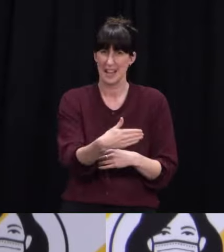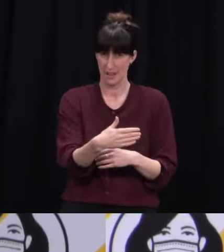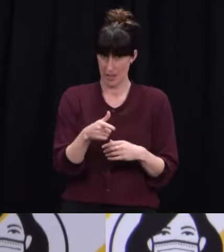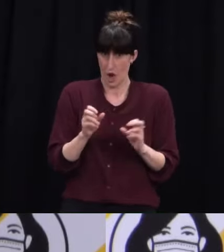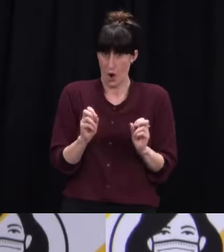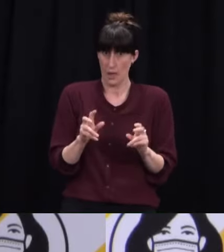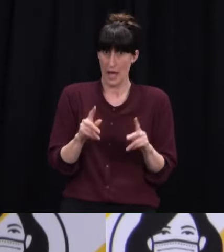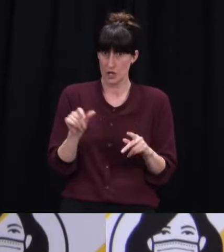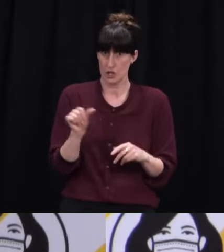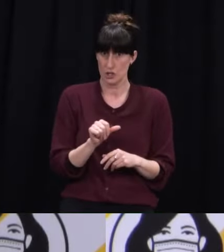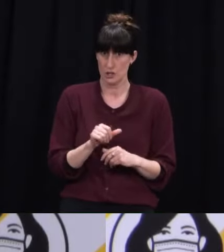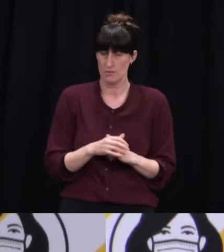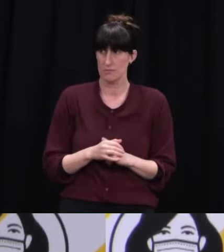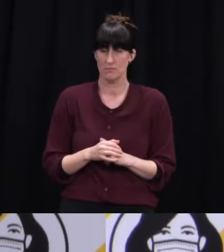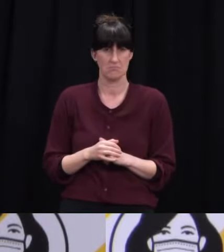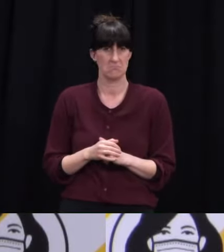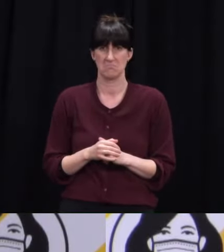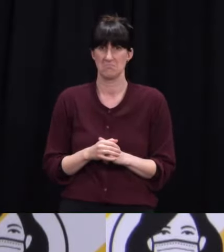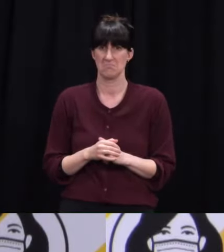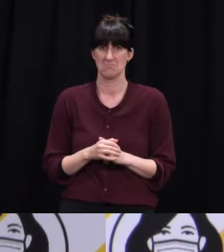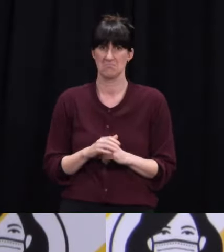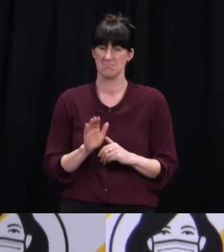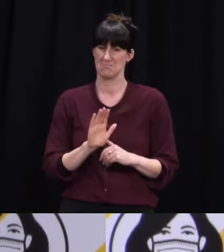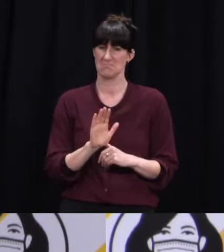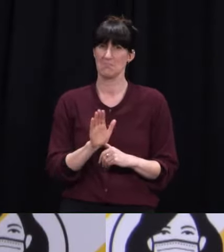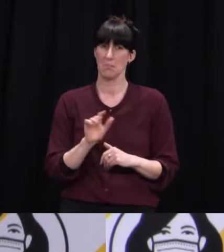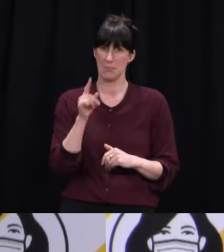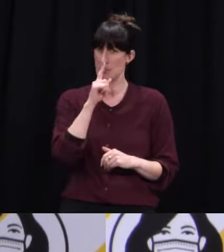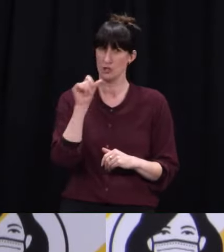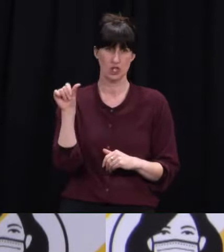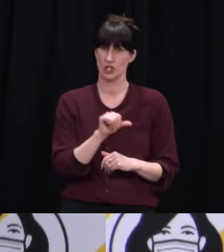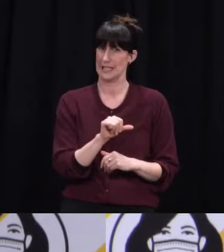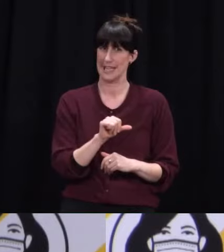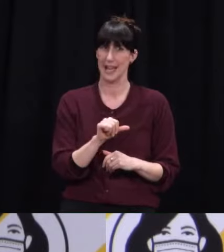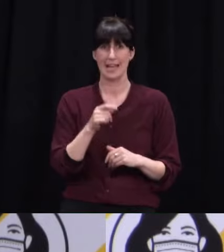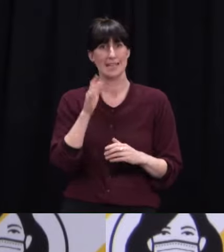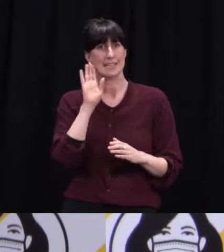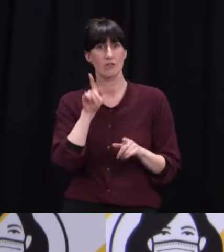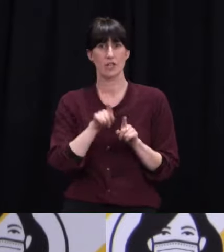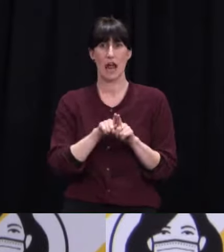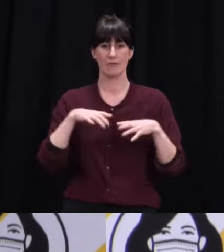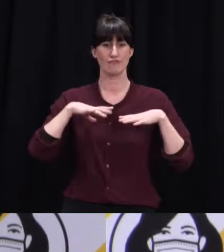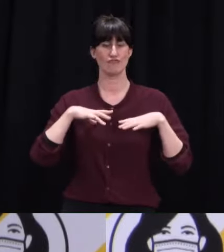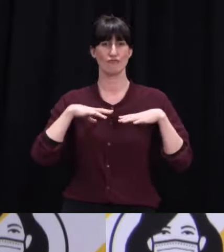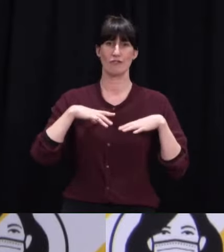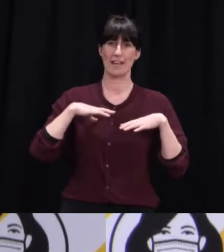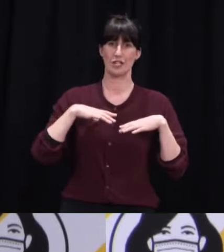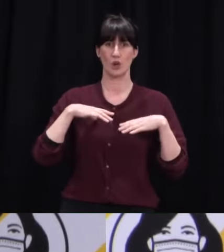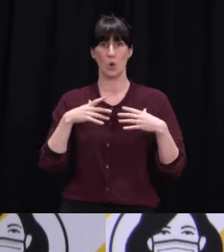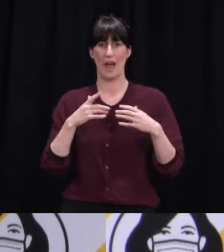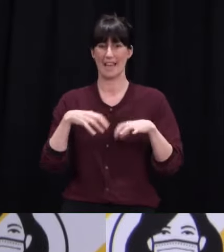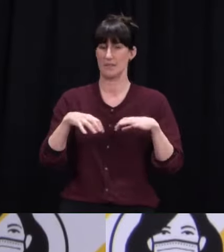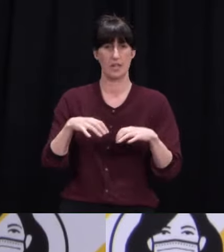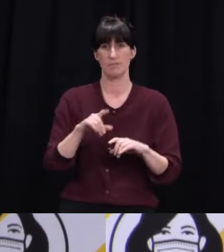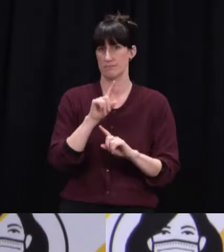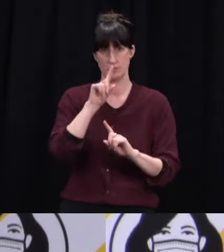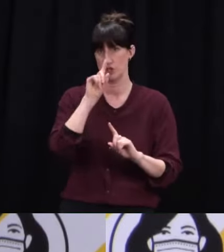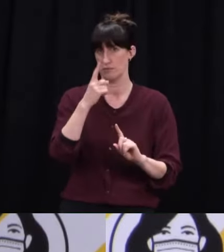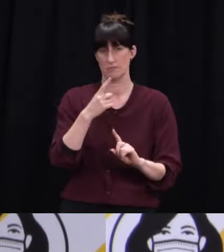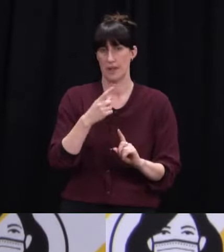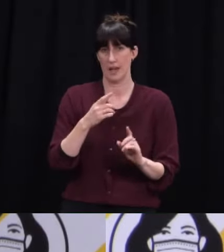People shouldn't really be out white baiting. It sounds a lot like a recreational leisure activity to me. On behalf of a